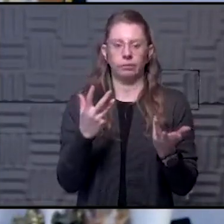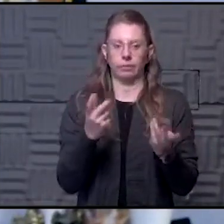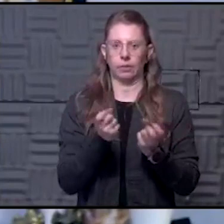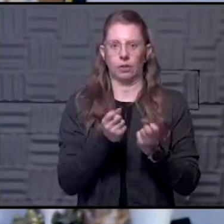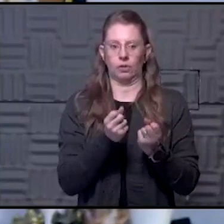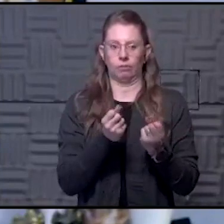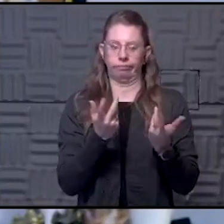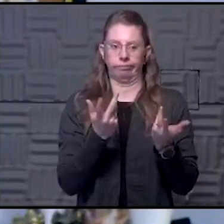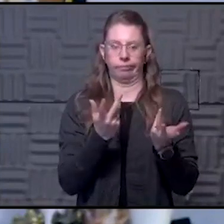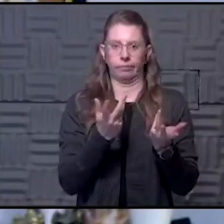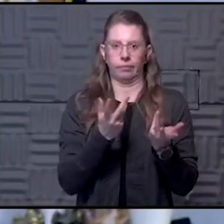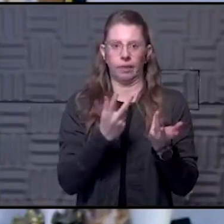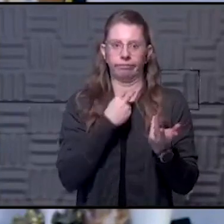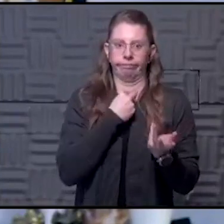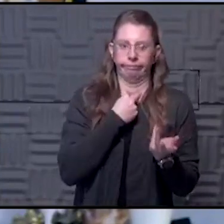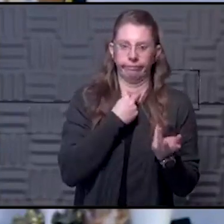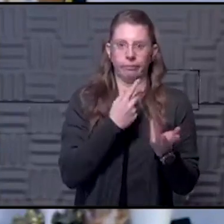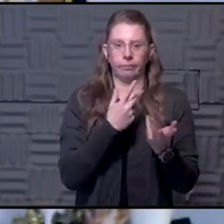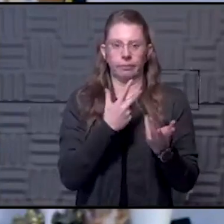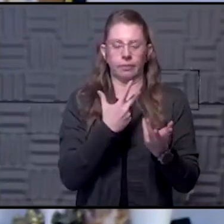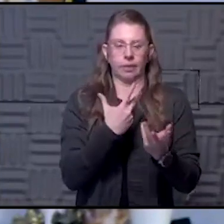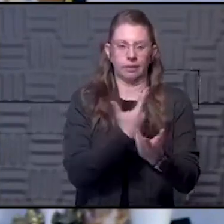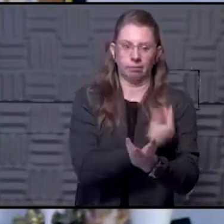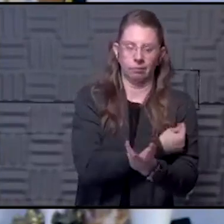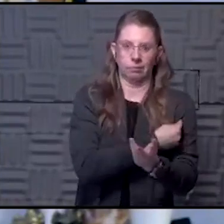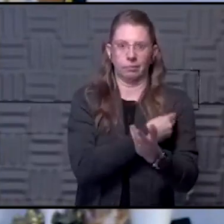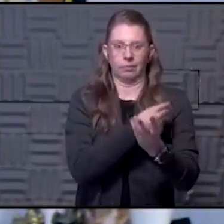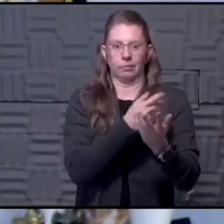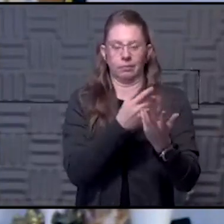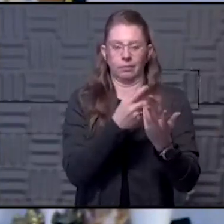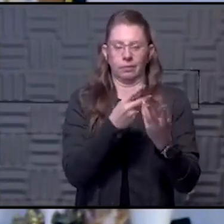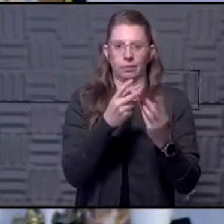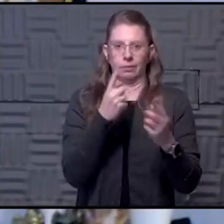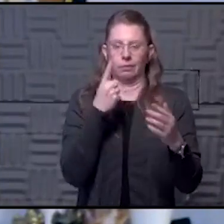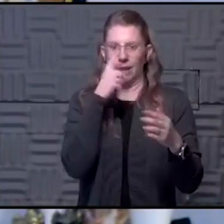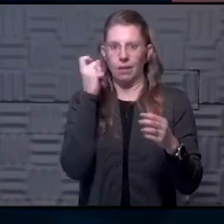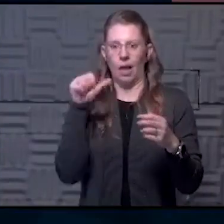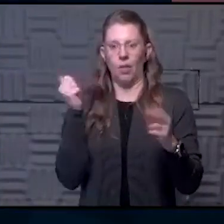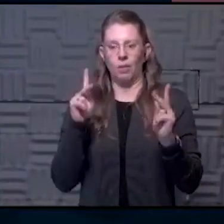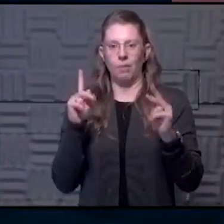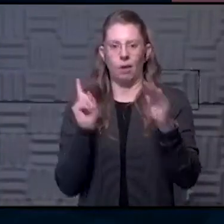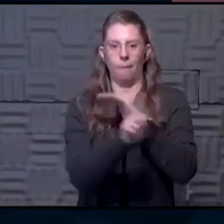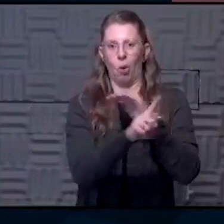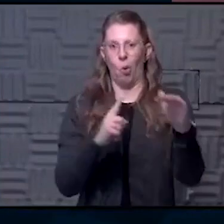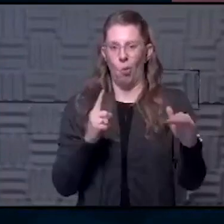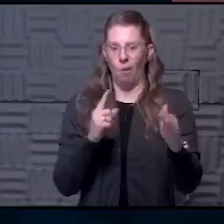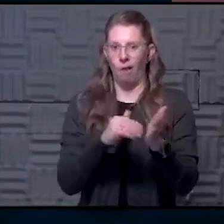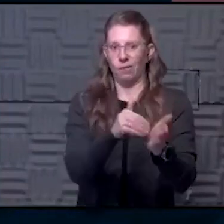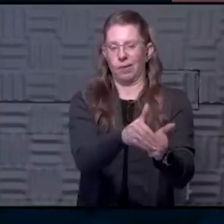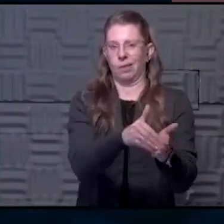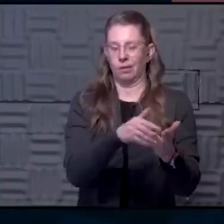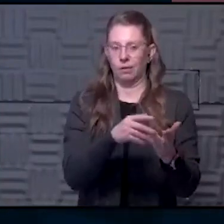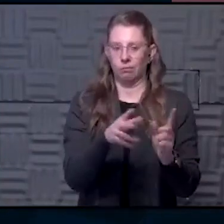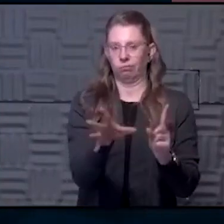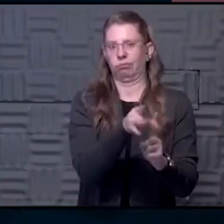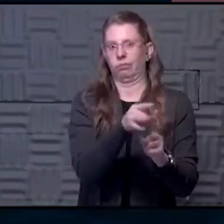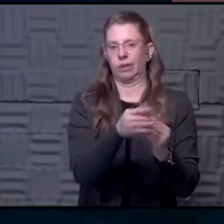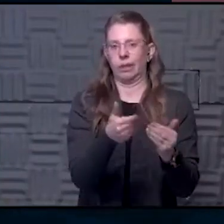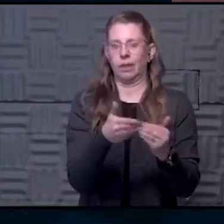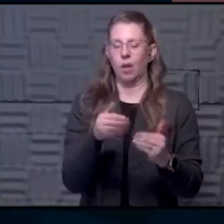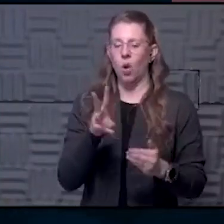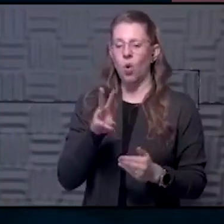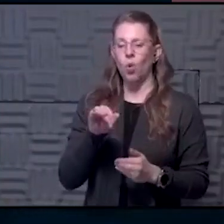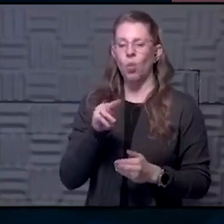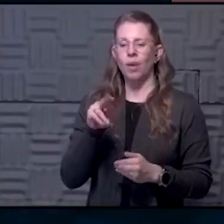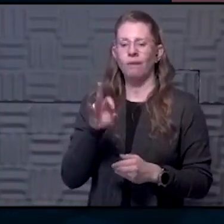serve as a source of continuing spread in a community because people come and go a lot. And did you want to confirm it's Winfield? I think what she's